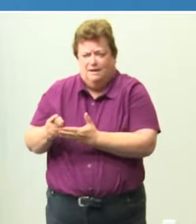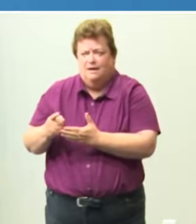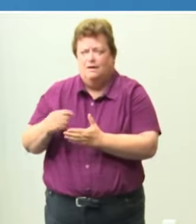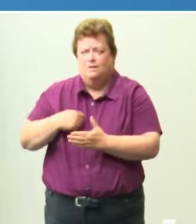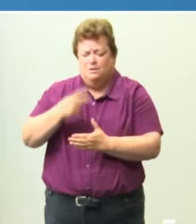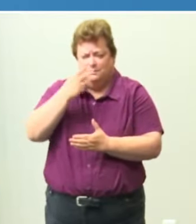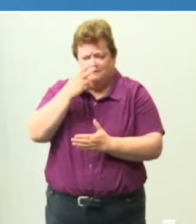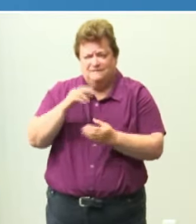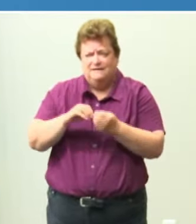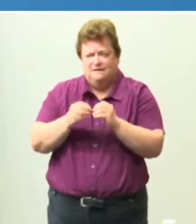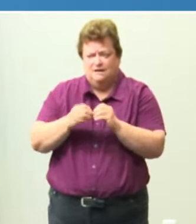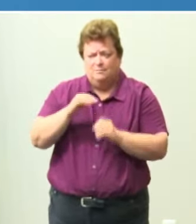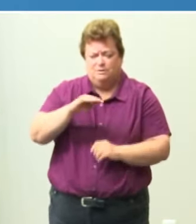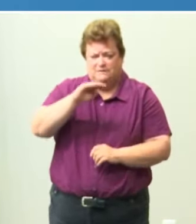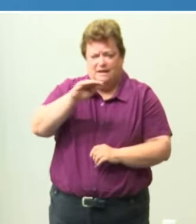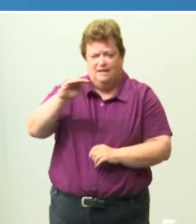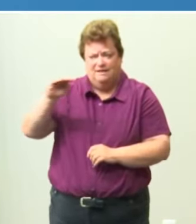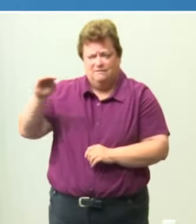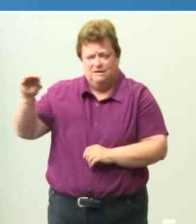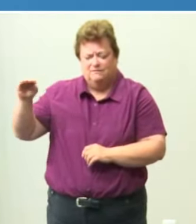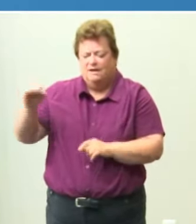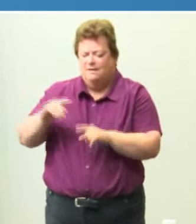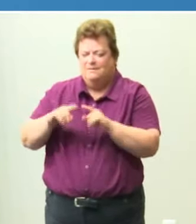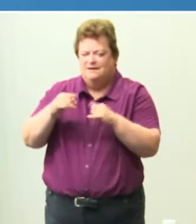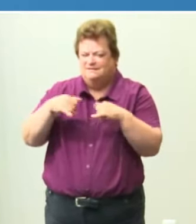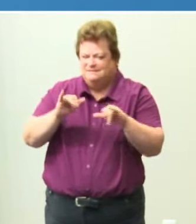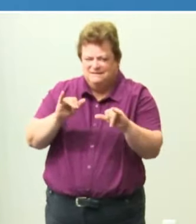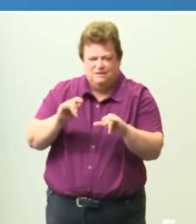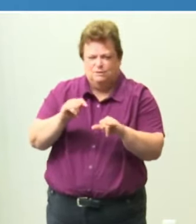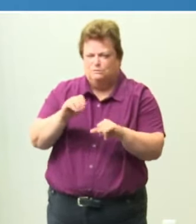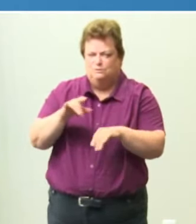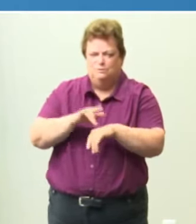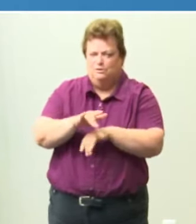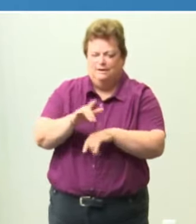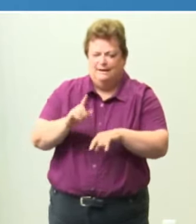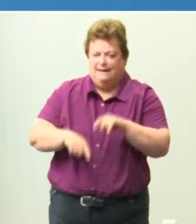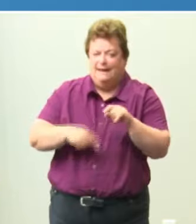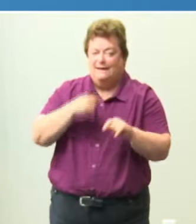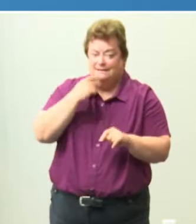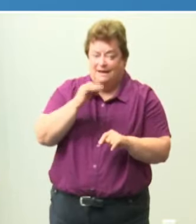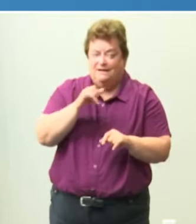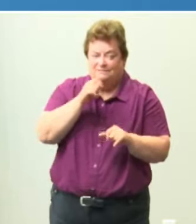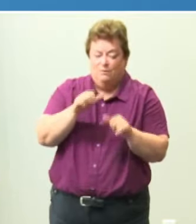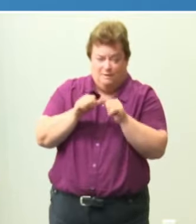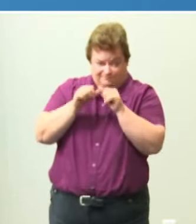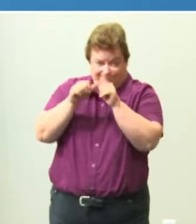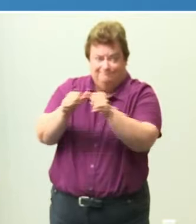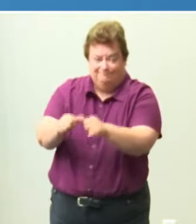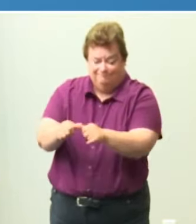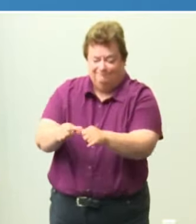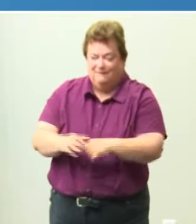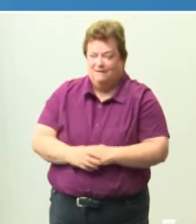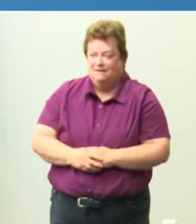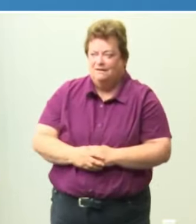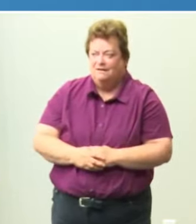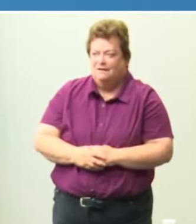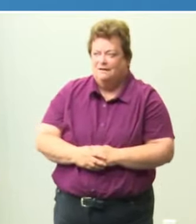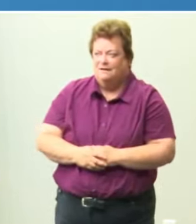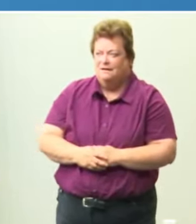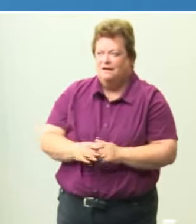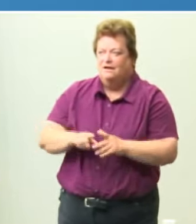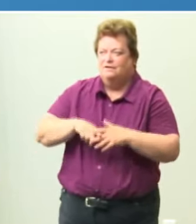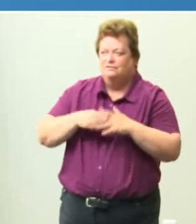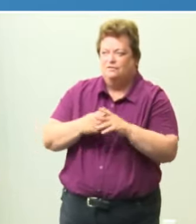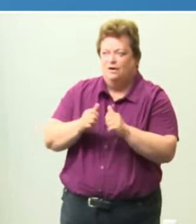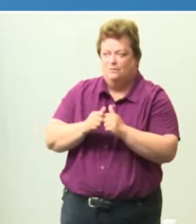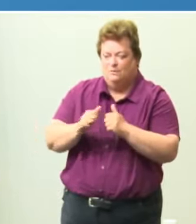is encouraging, but it's still too early to tell if this is a trend yet. Let's start out